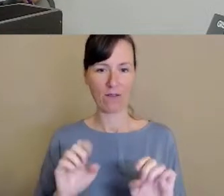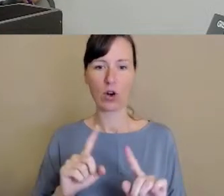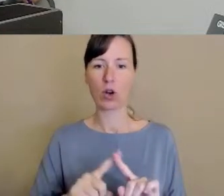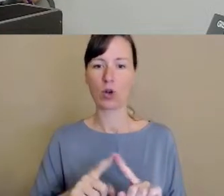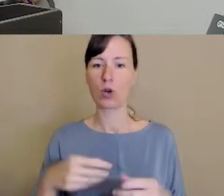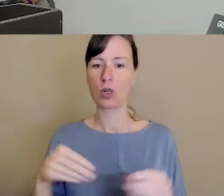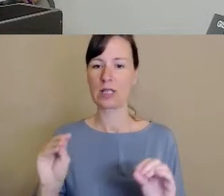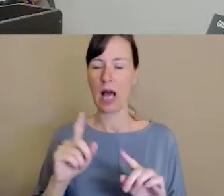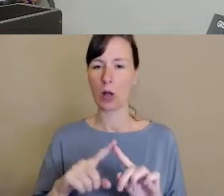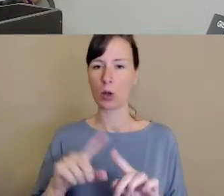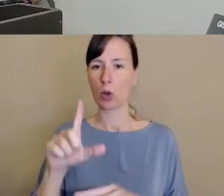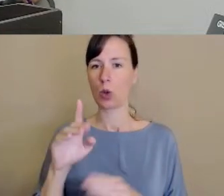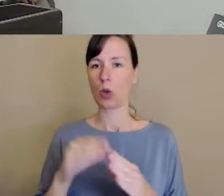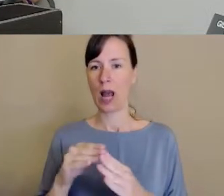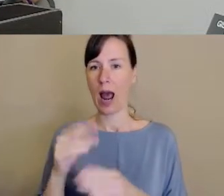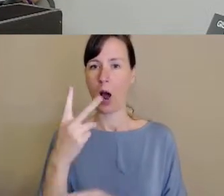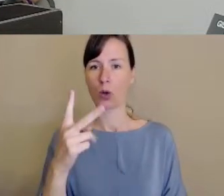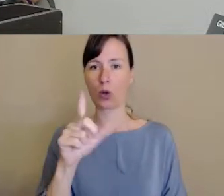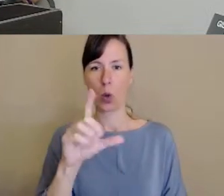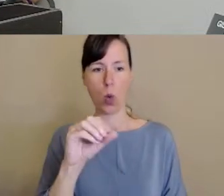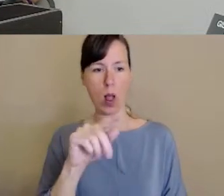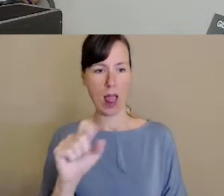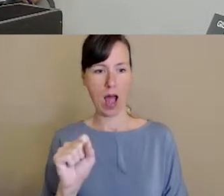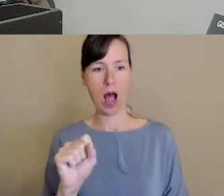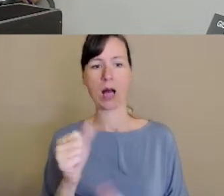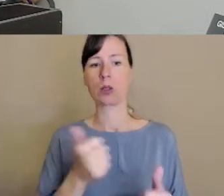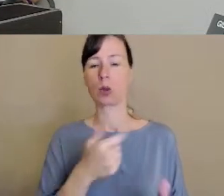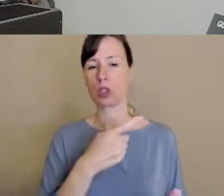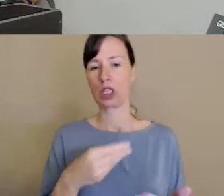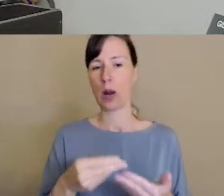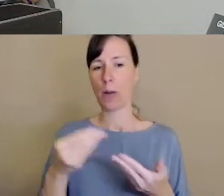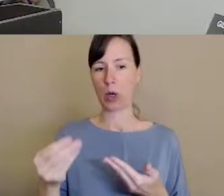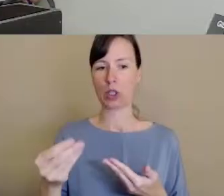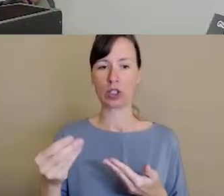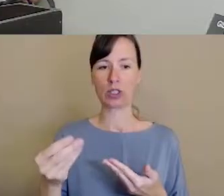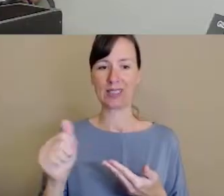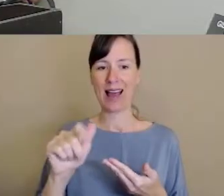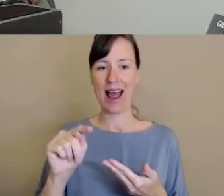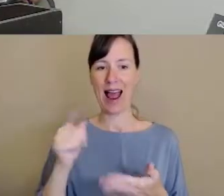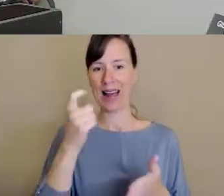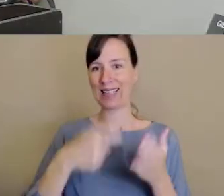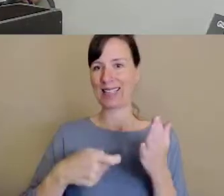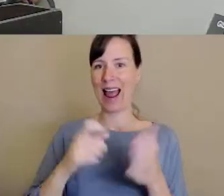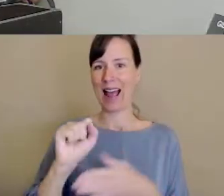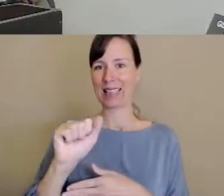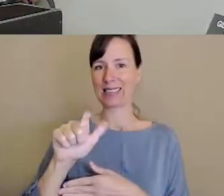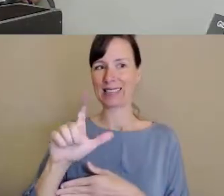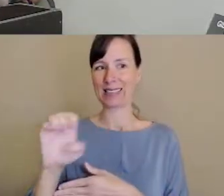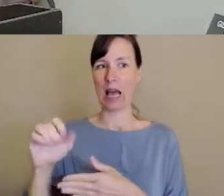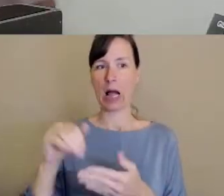town 2 lots which he purchased at a tax sale in September